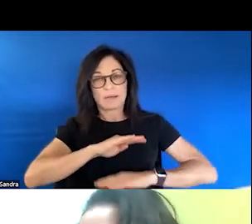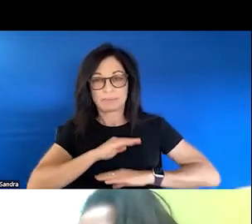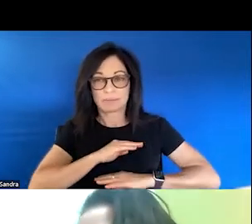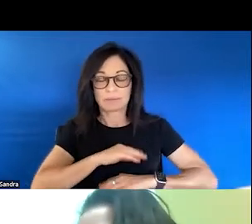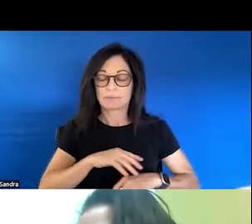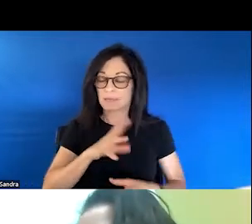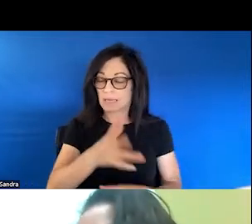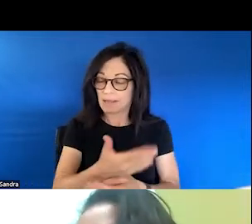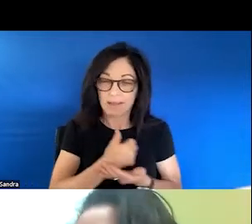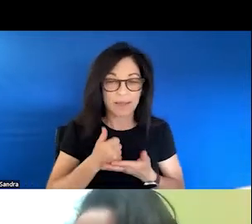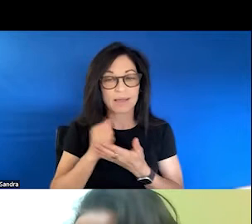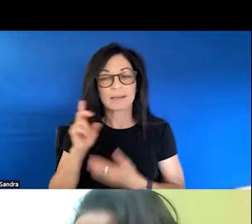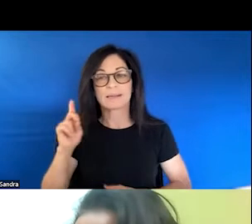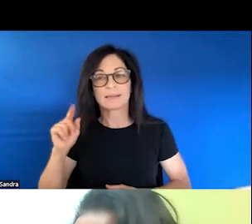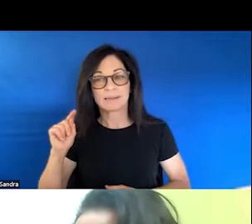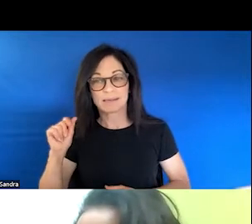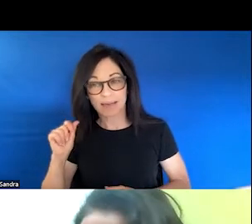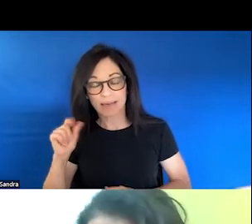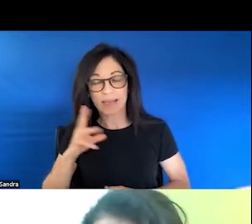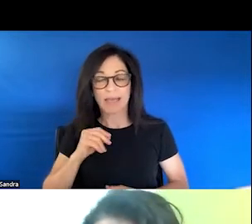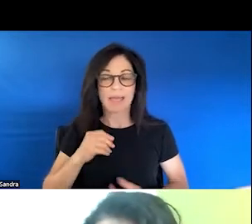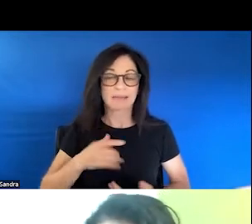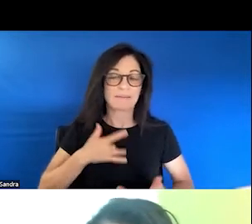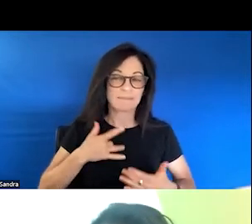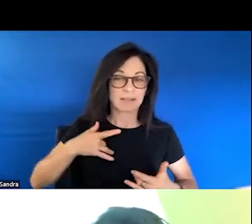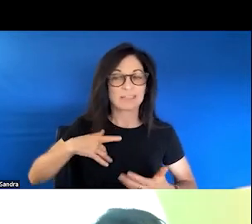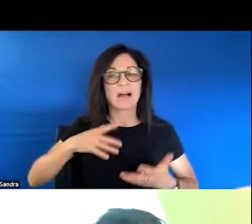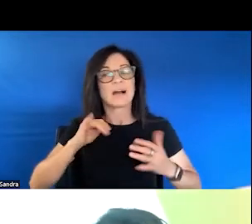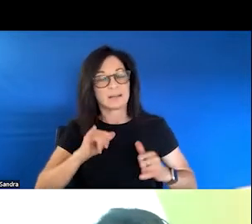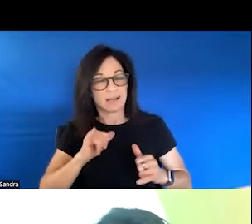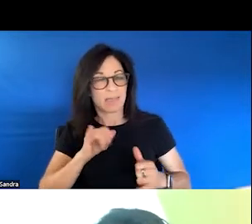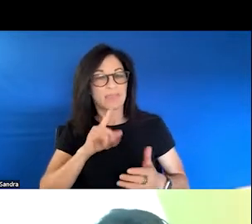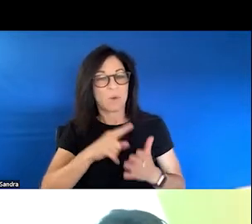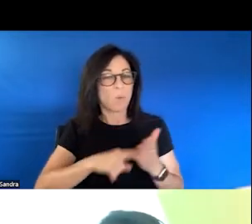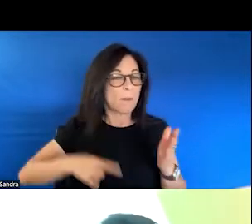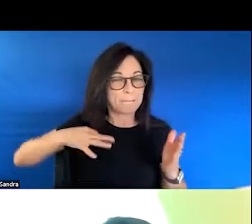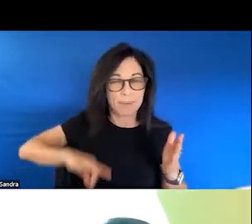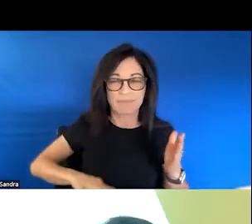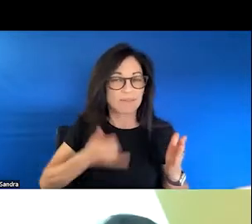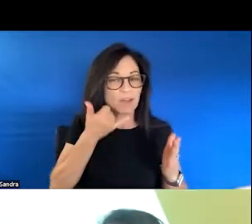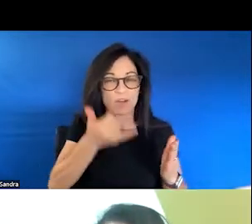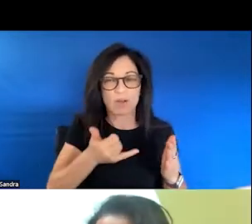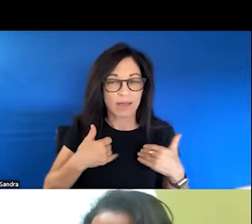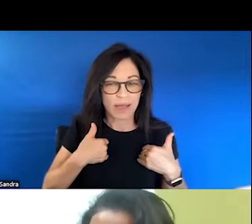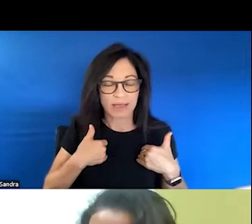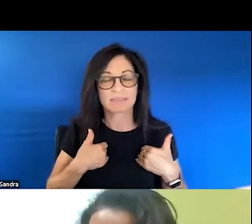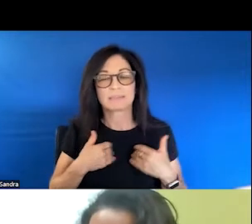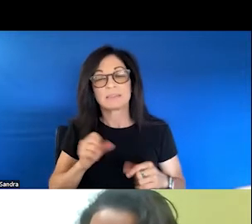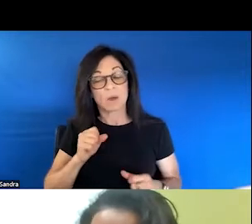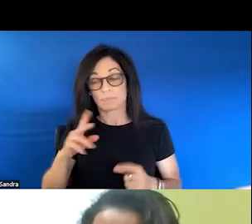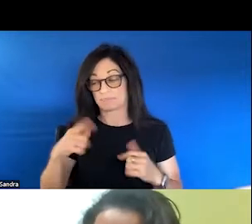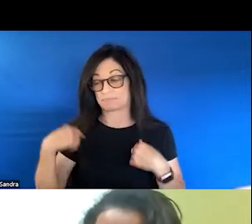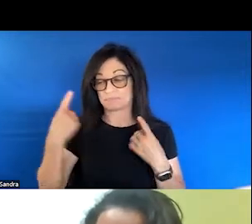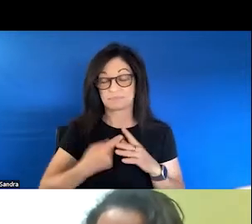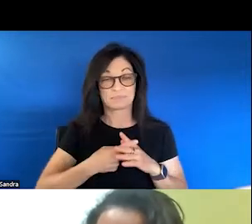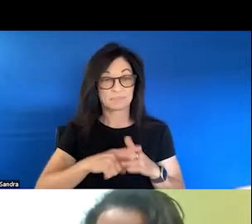data, the benefit of the call kind of data. And so since the beginning of the program, we